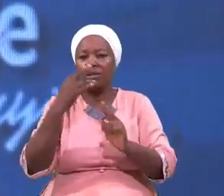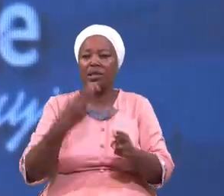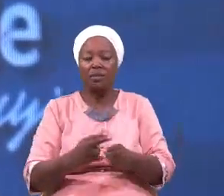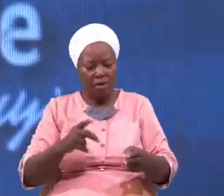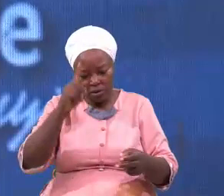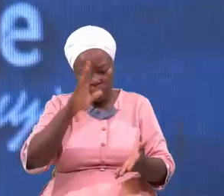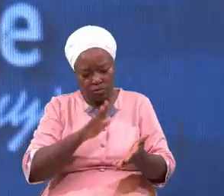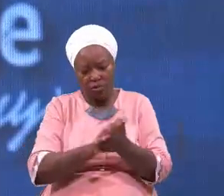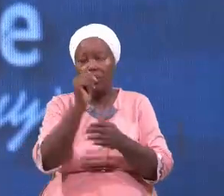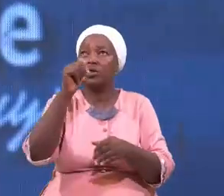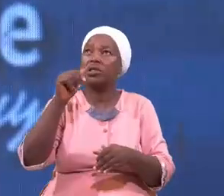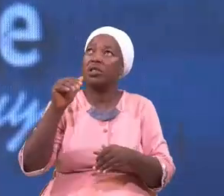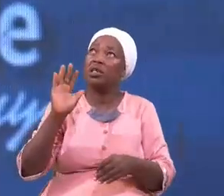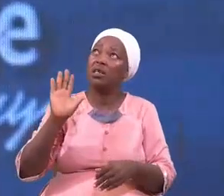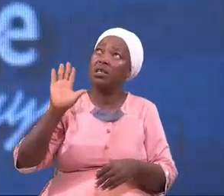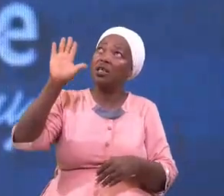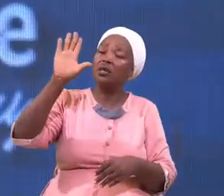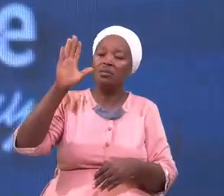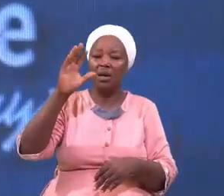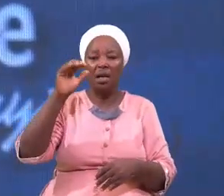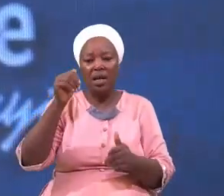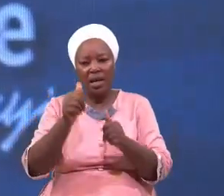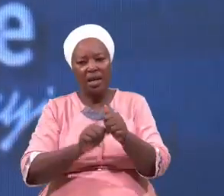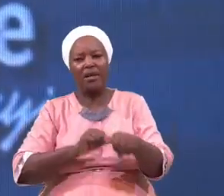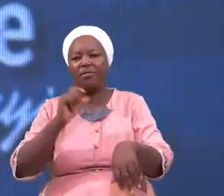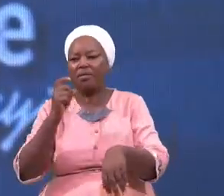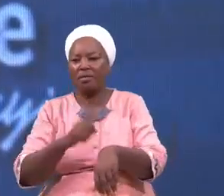Trust him at all times.